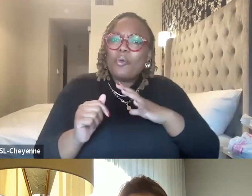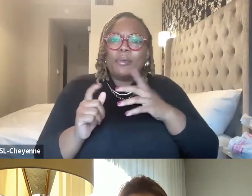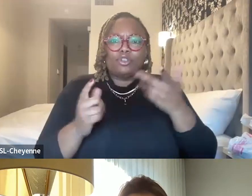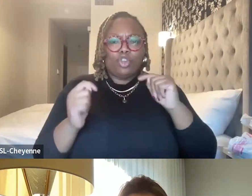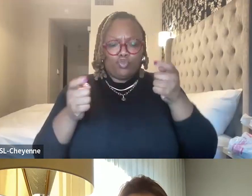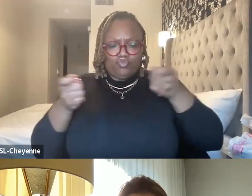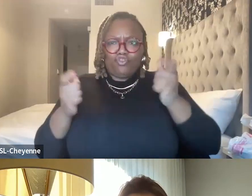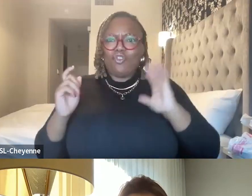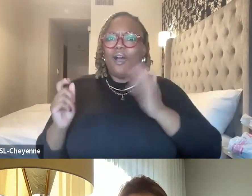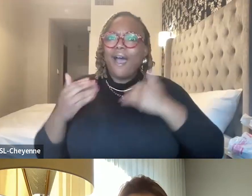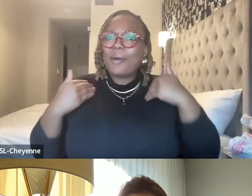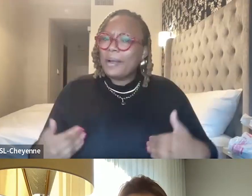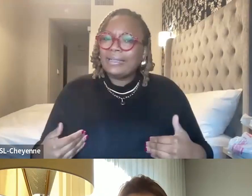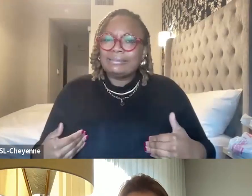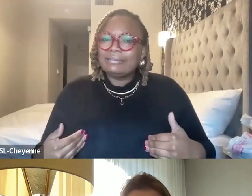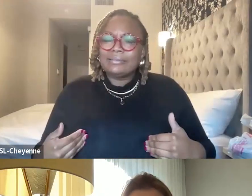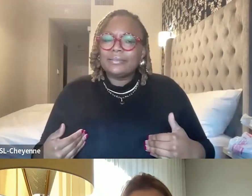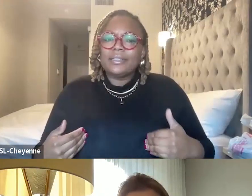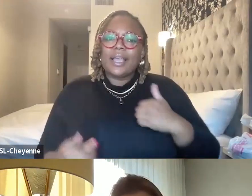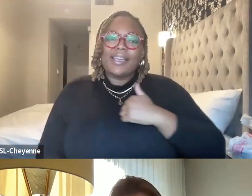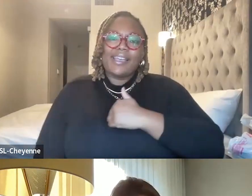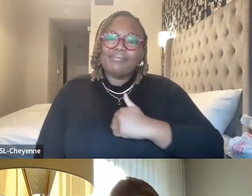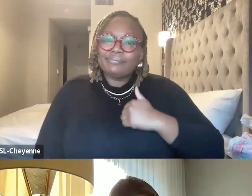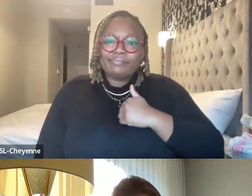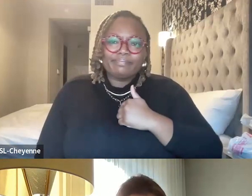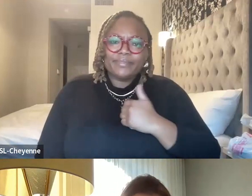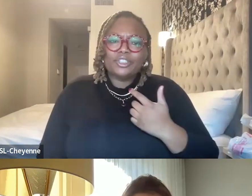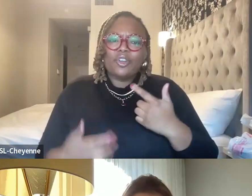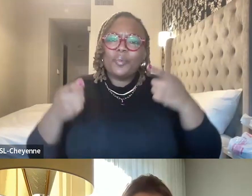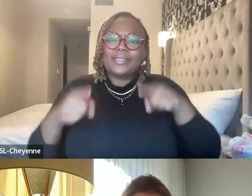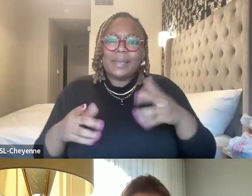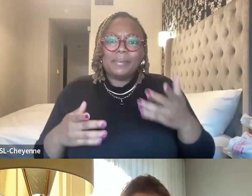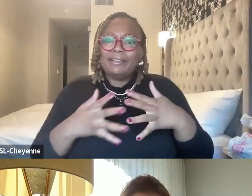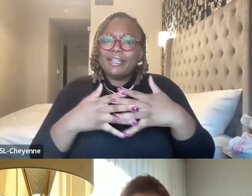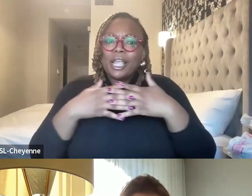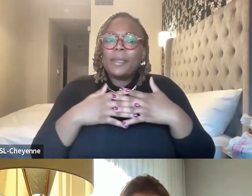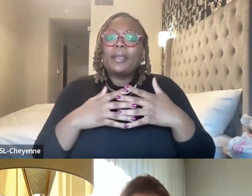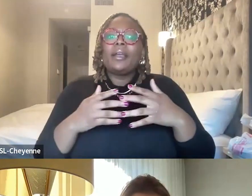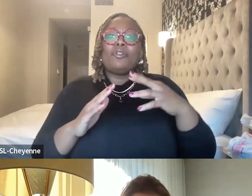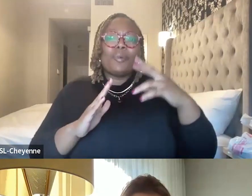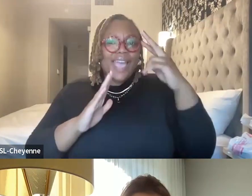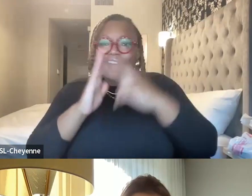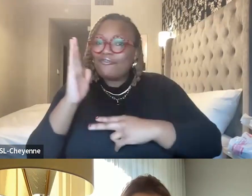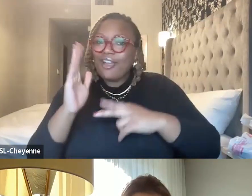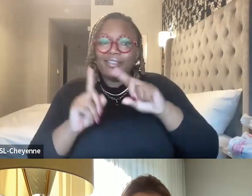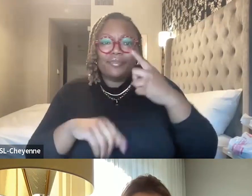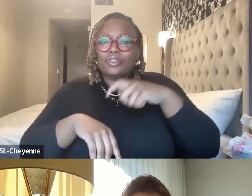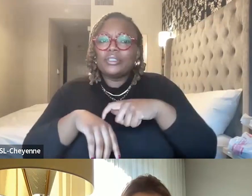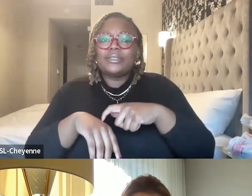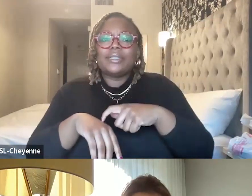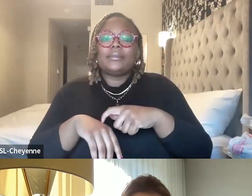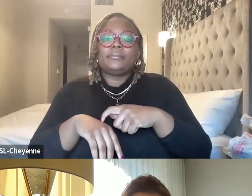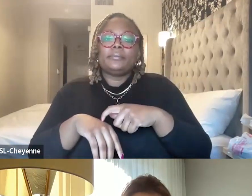And yeah, I'm sorry about what's happening here. When I read the first time that due